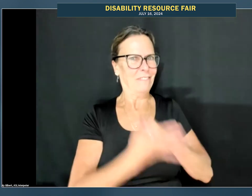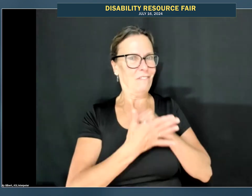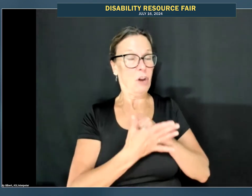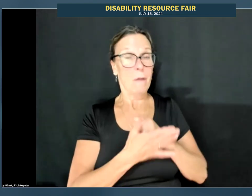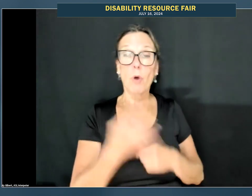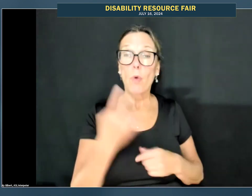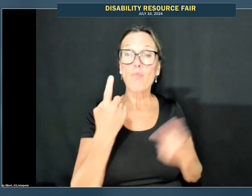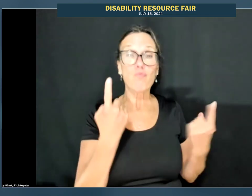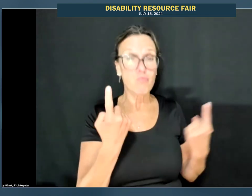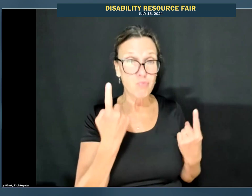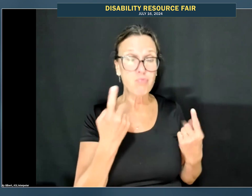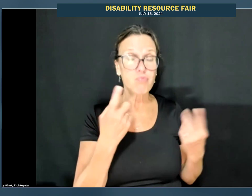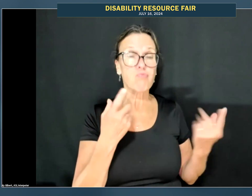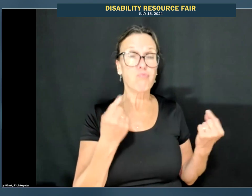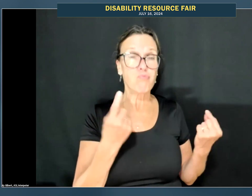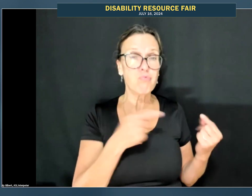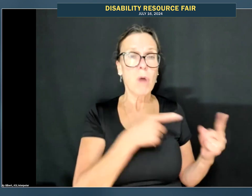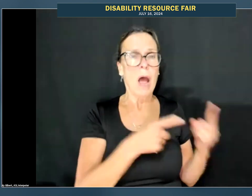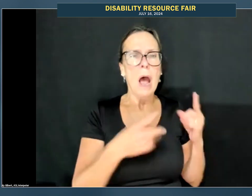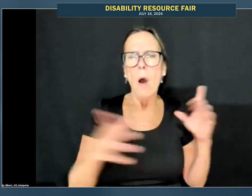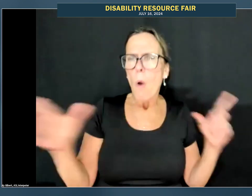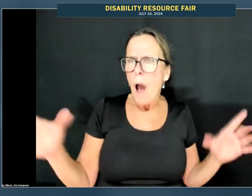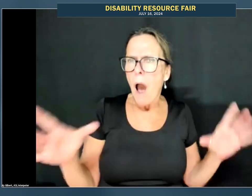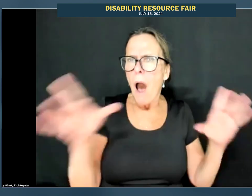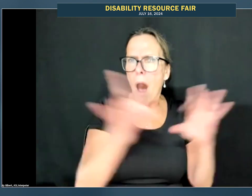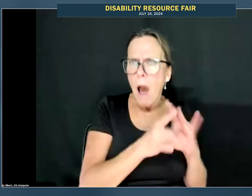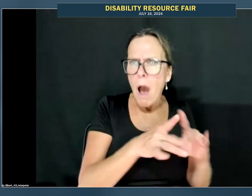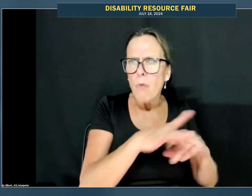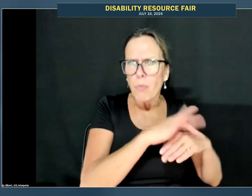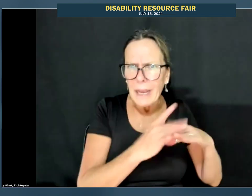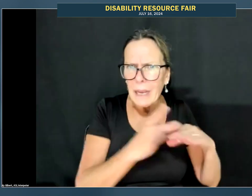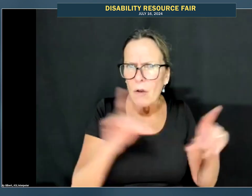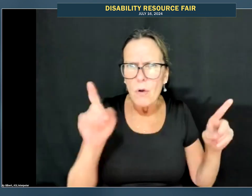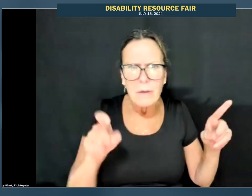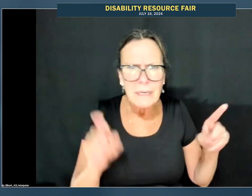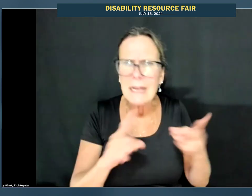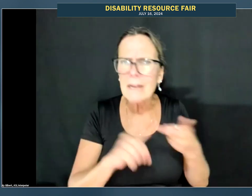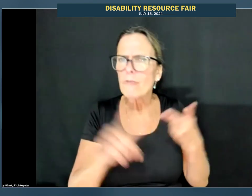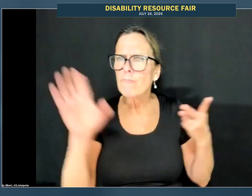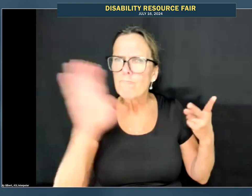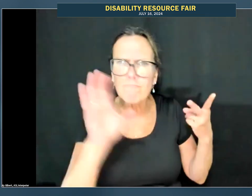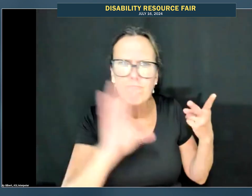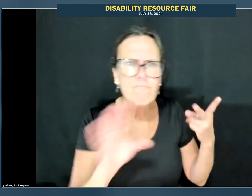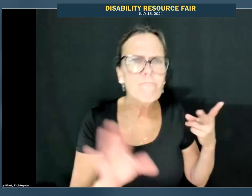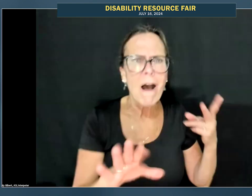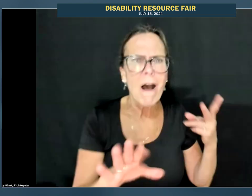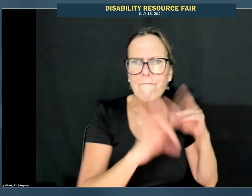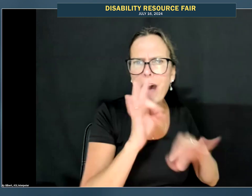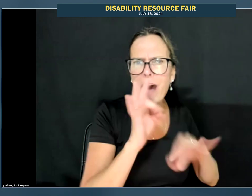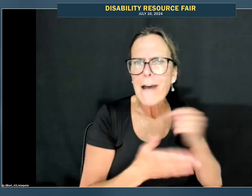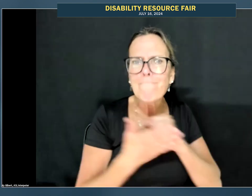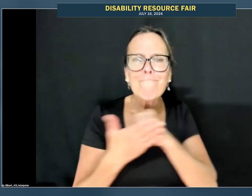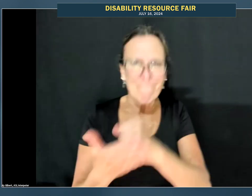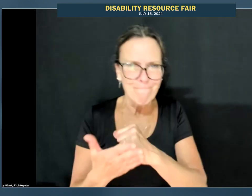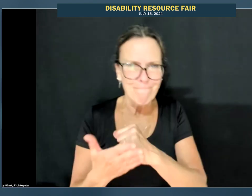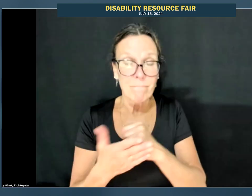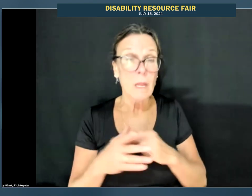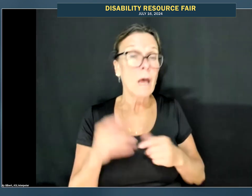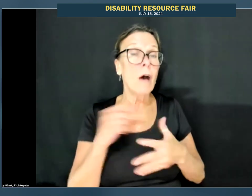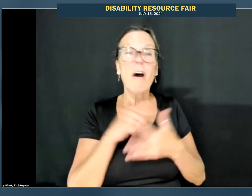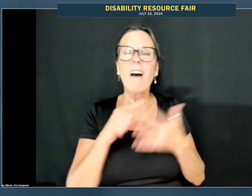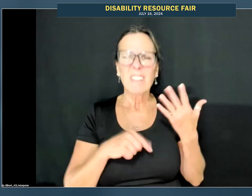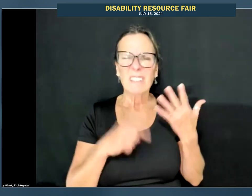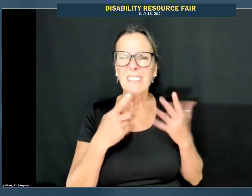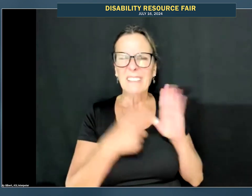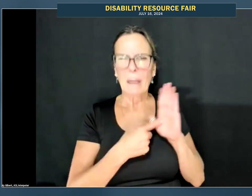help connect you to the resources you need, help you find things you are looking for. But some particular things I'd like to call out,